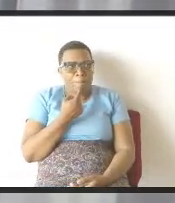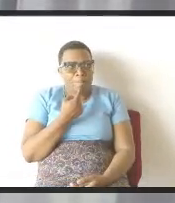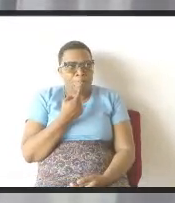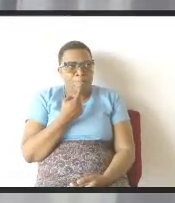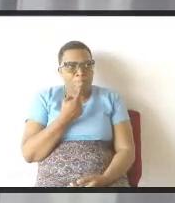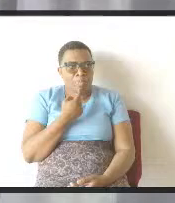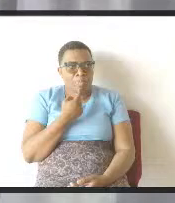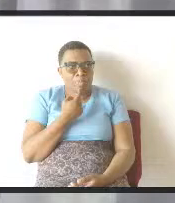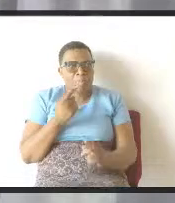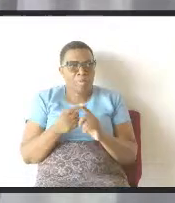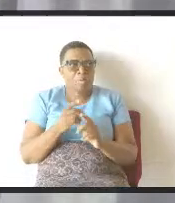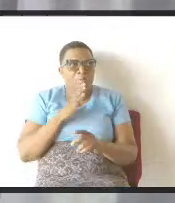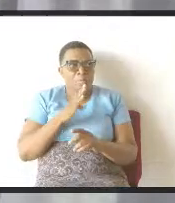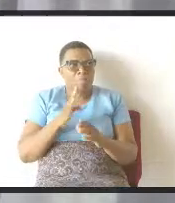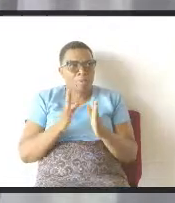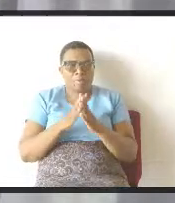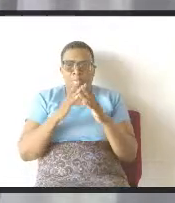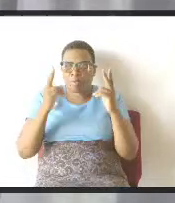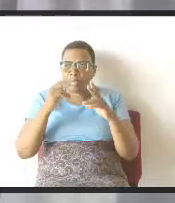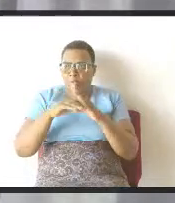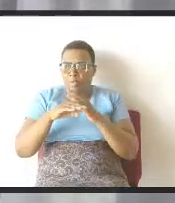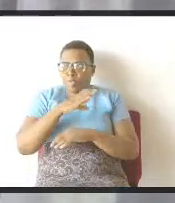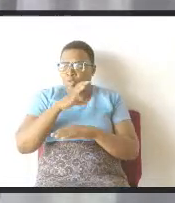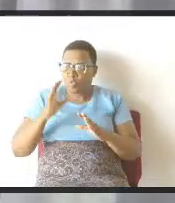to be victorious in the Christian race,